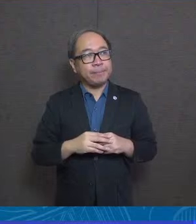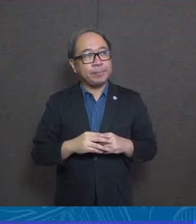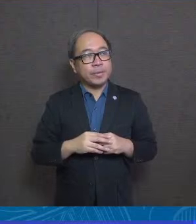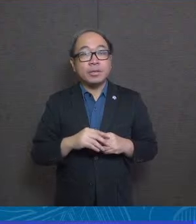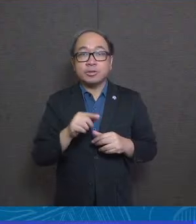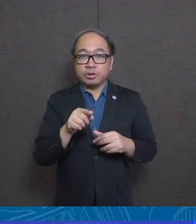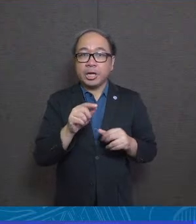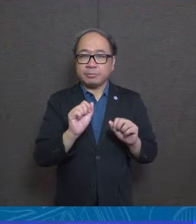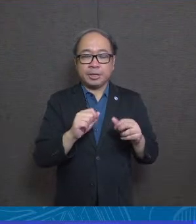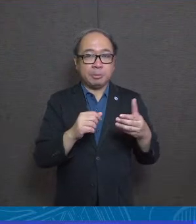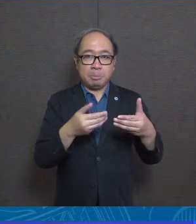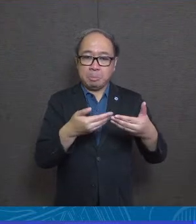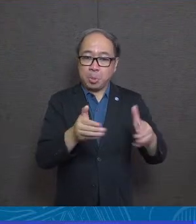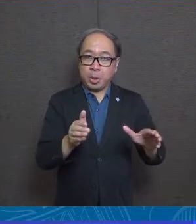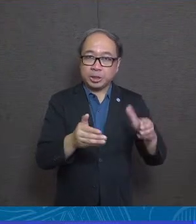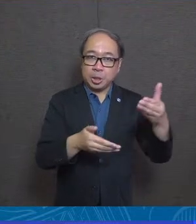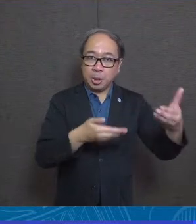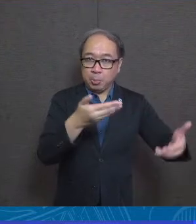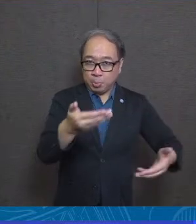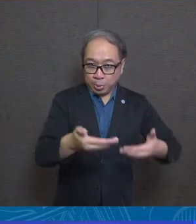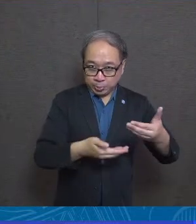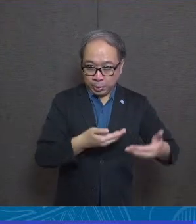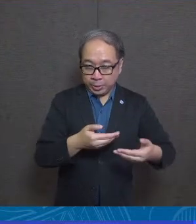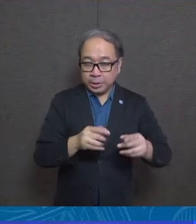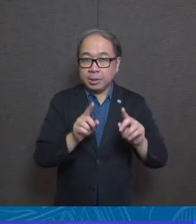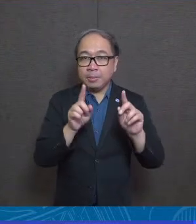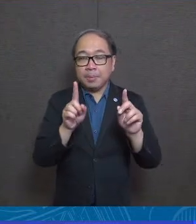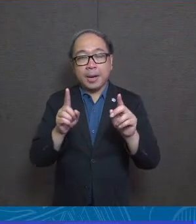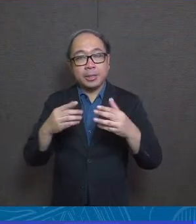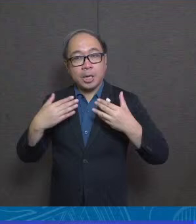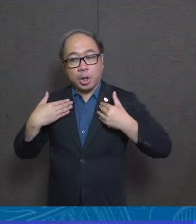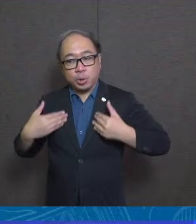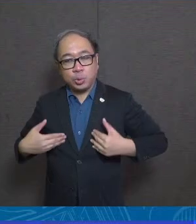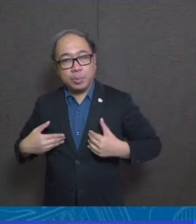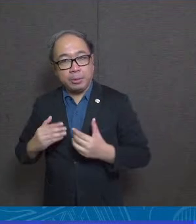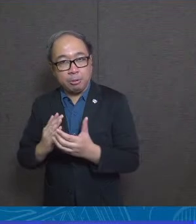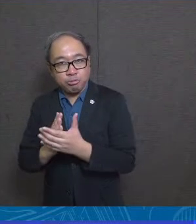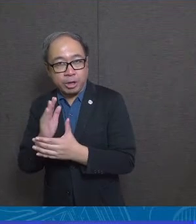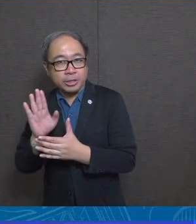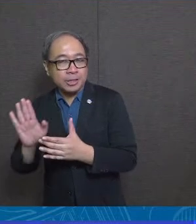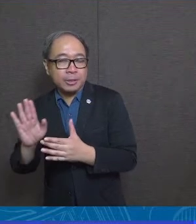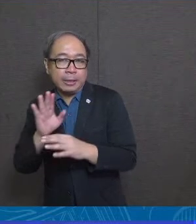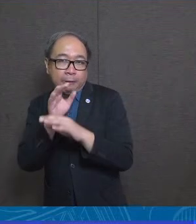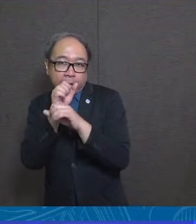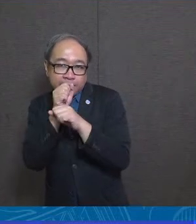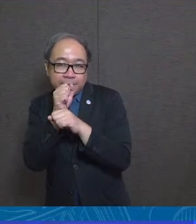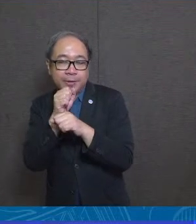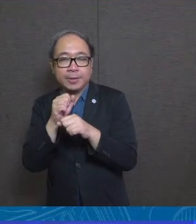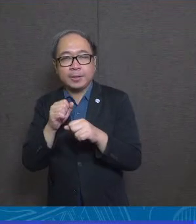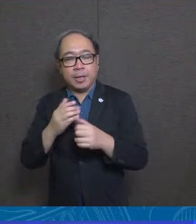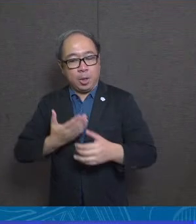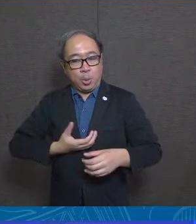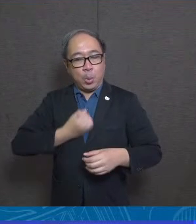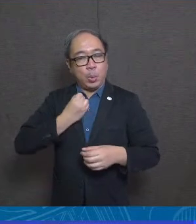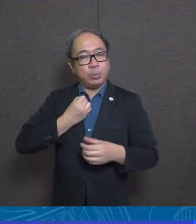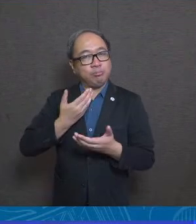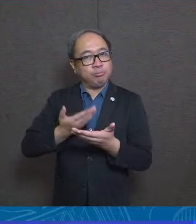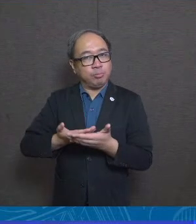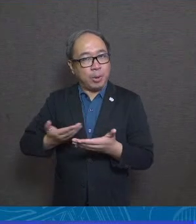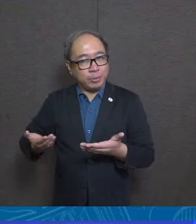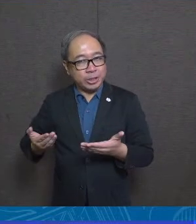as possible, as close as necessary. When it comes to human rights, confidentiality, intellectual property, personal information, and the